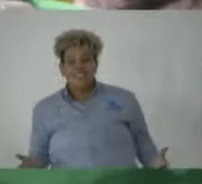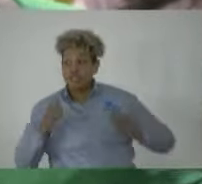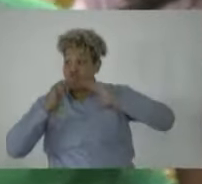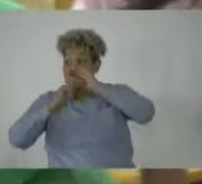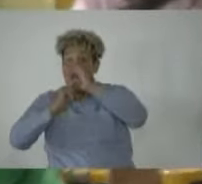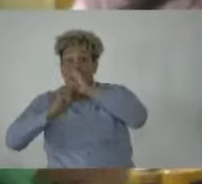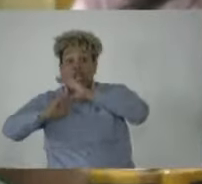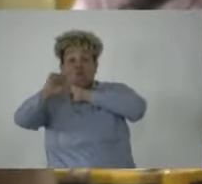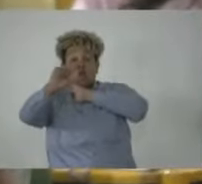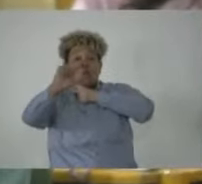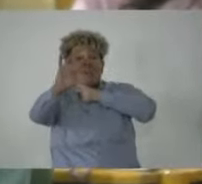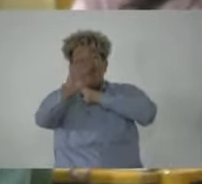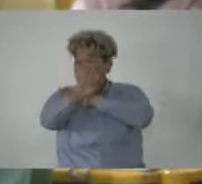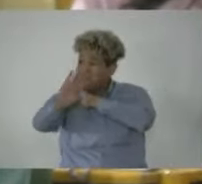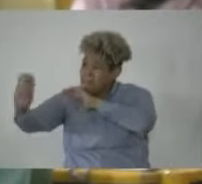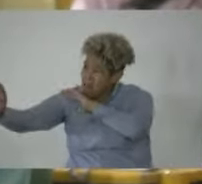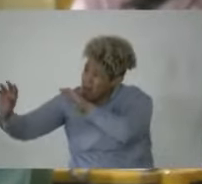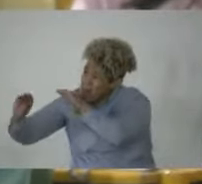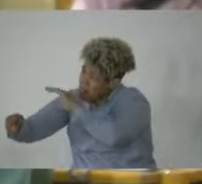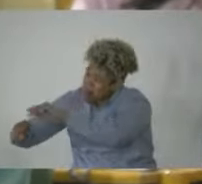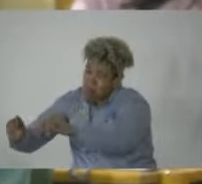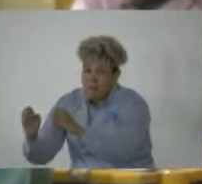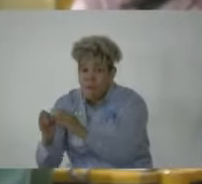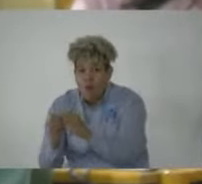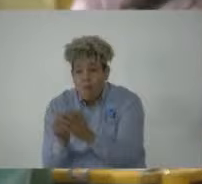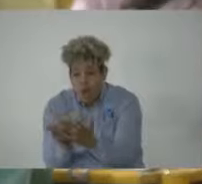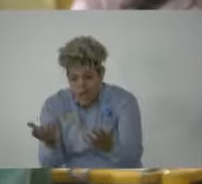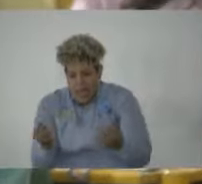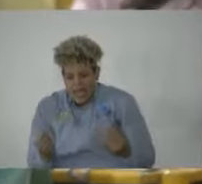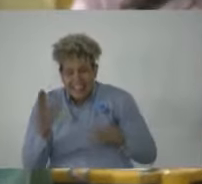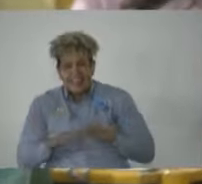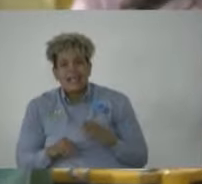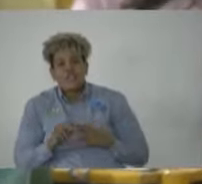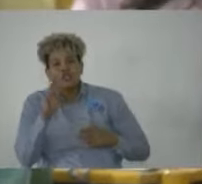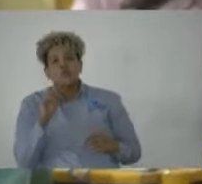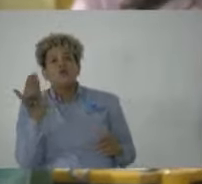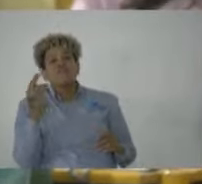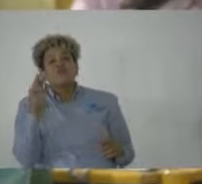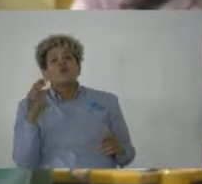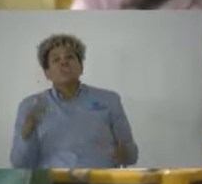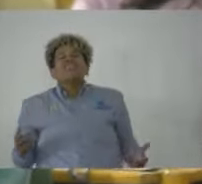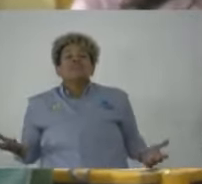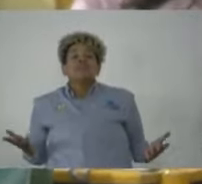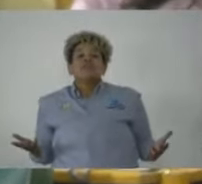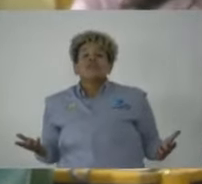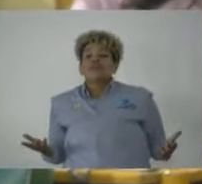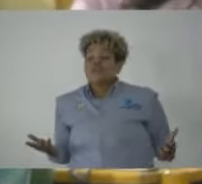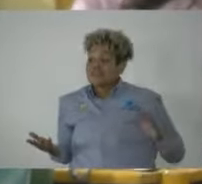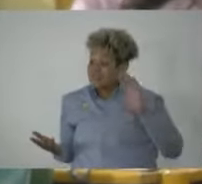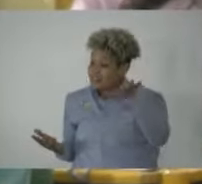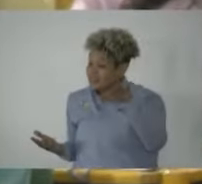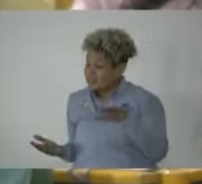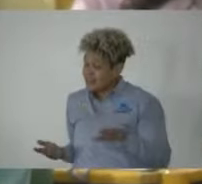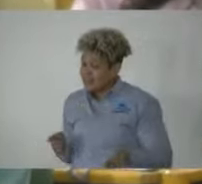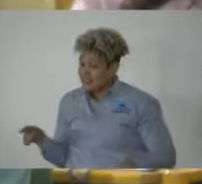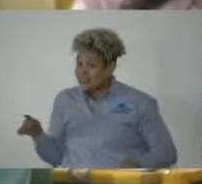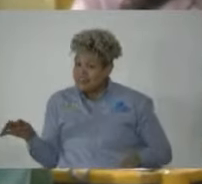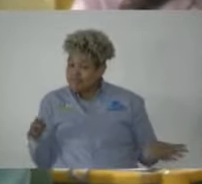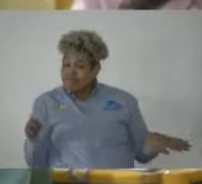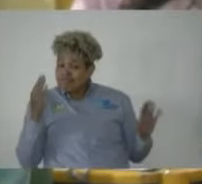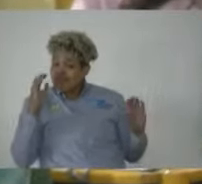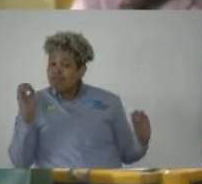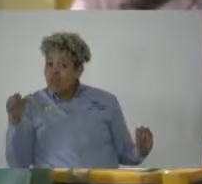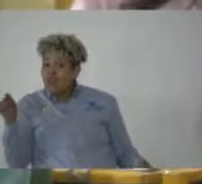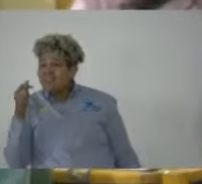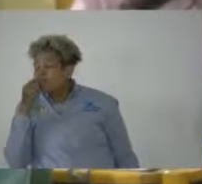represents $24 billion more in revenue than in 2015-16. And one that nobody has been paying